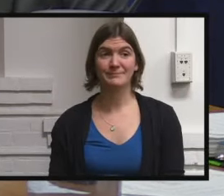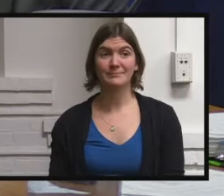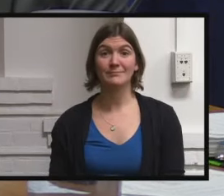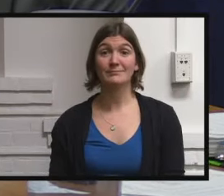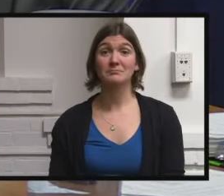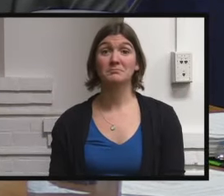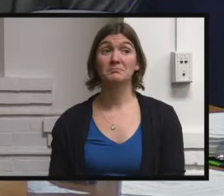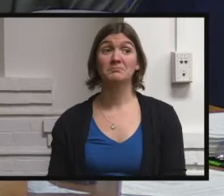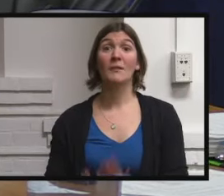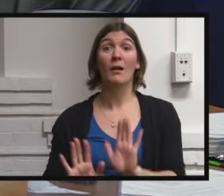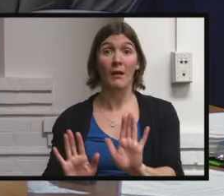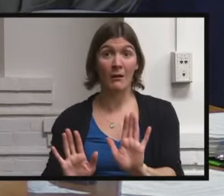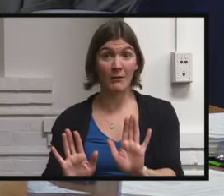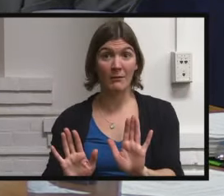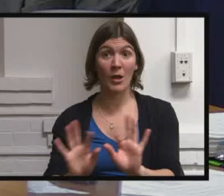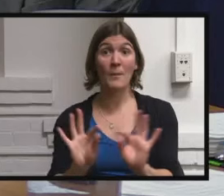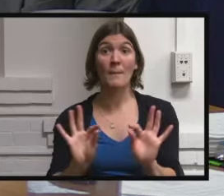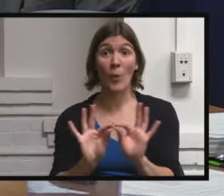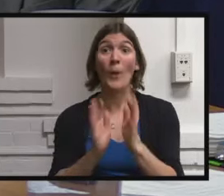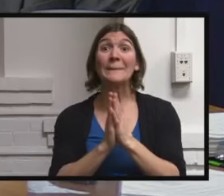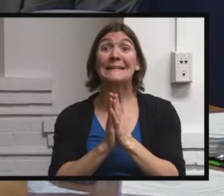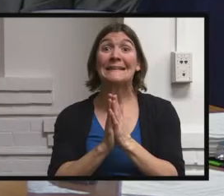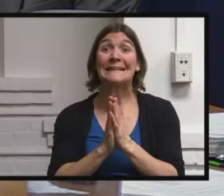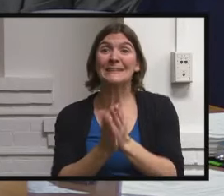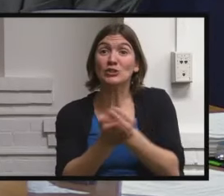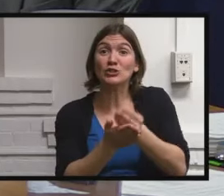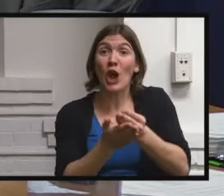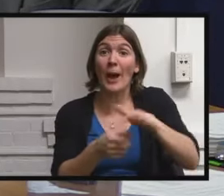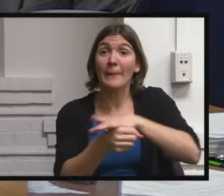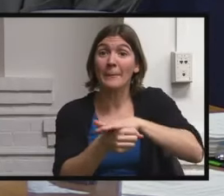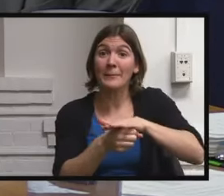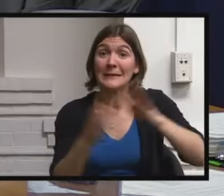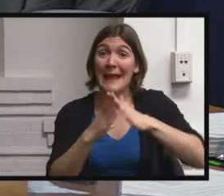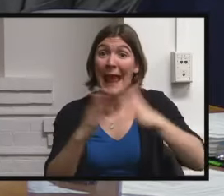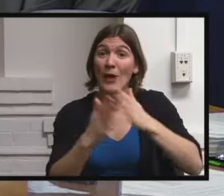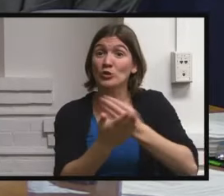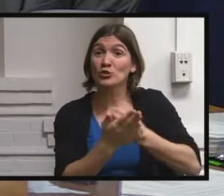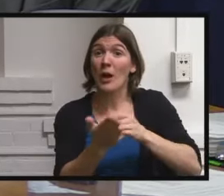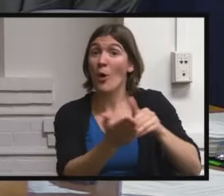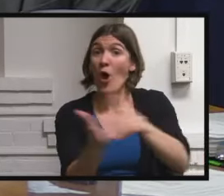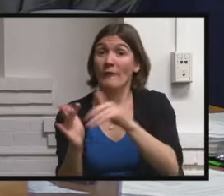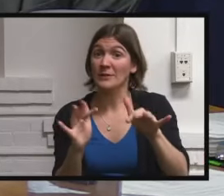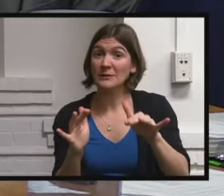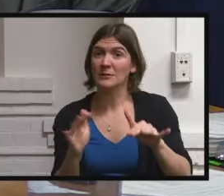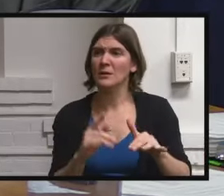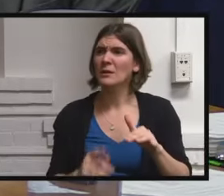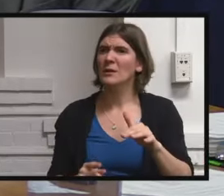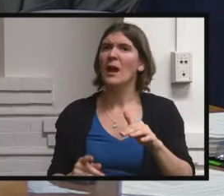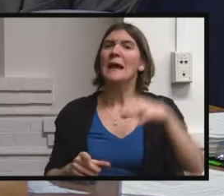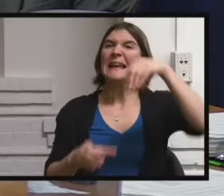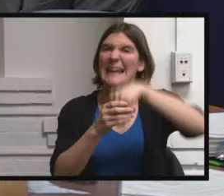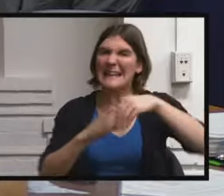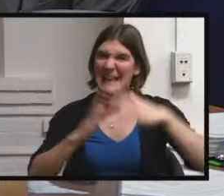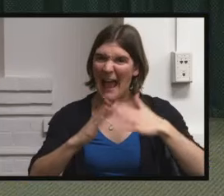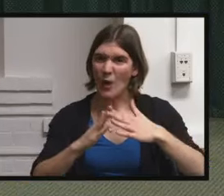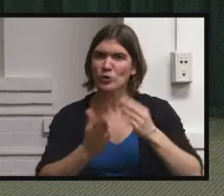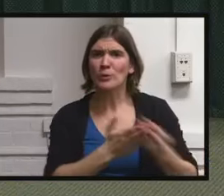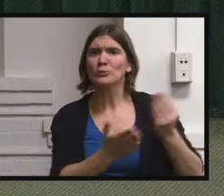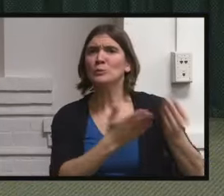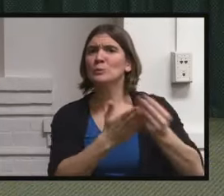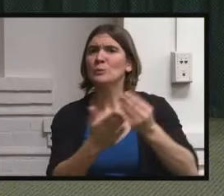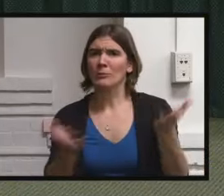And please shop downtown and shop often. Right. Not just downtown. Shop in town and often.